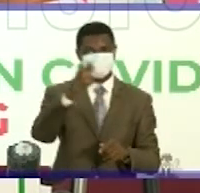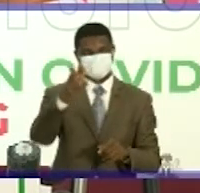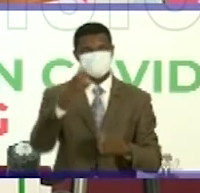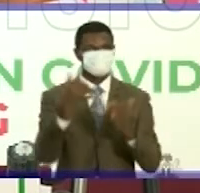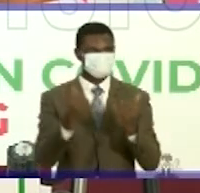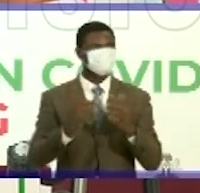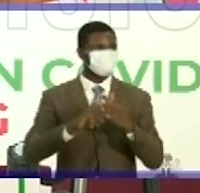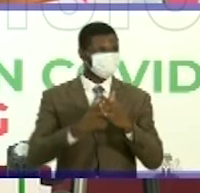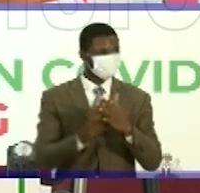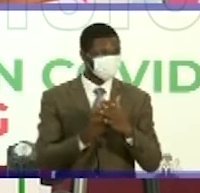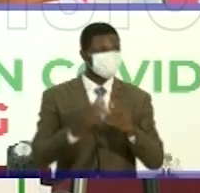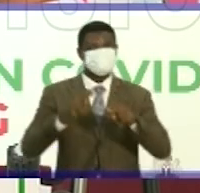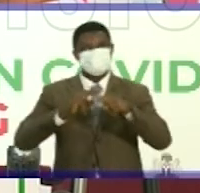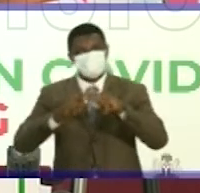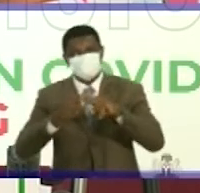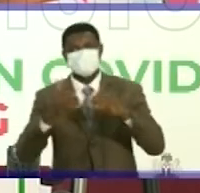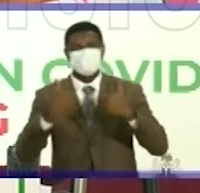has also restarted.